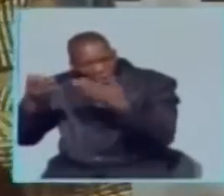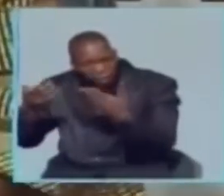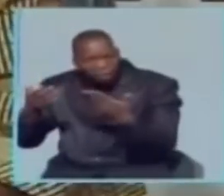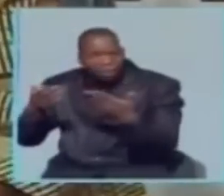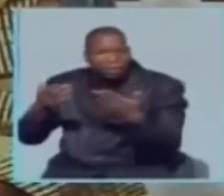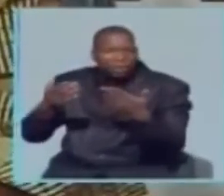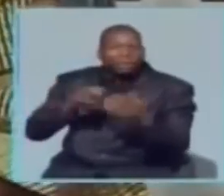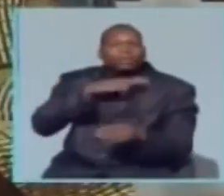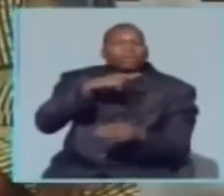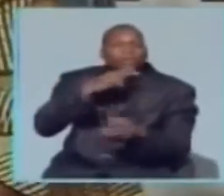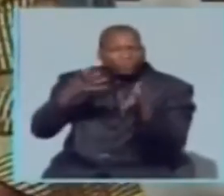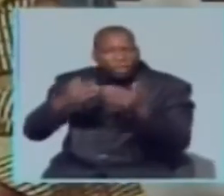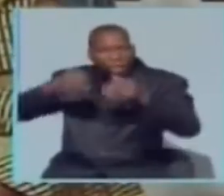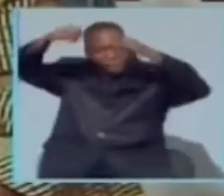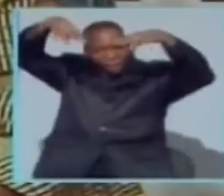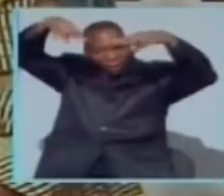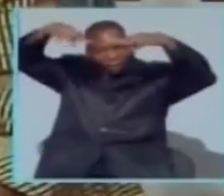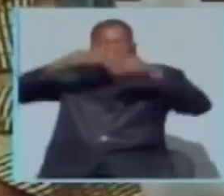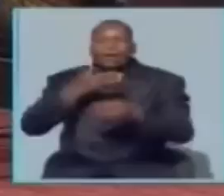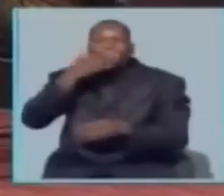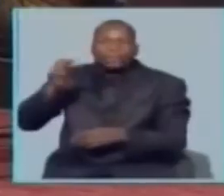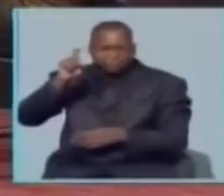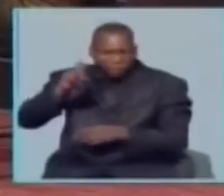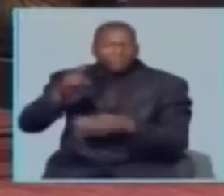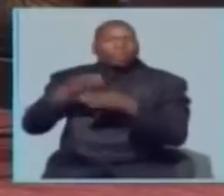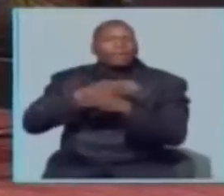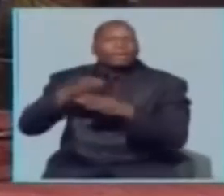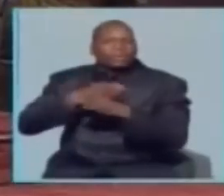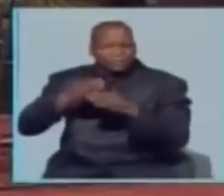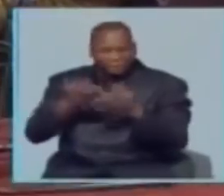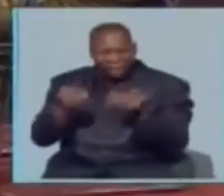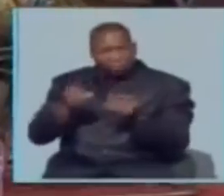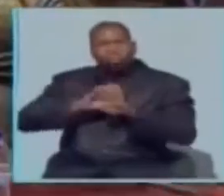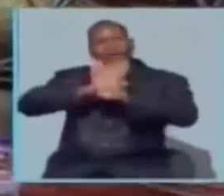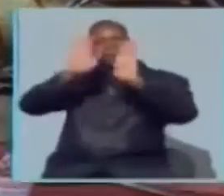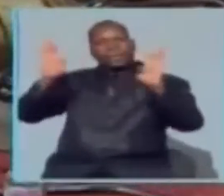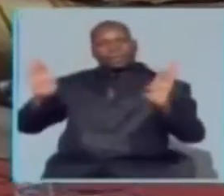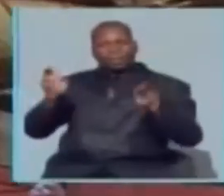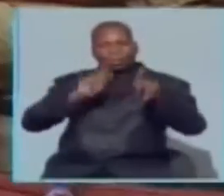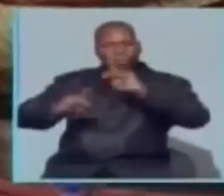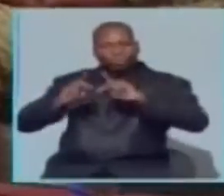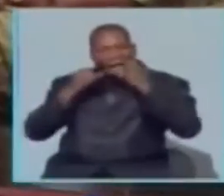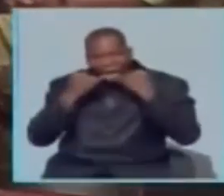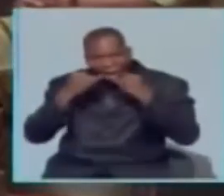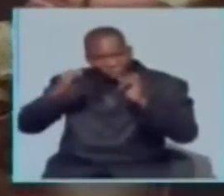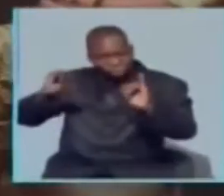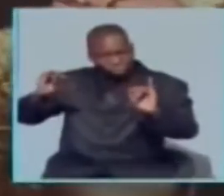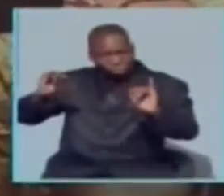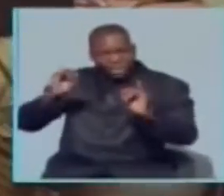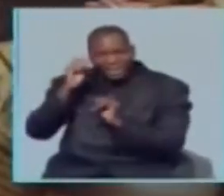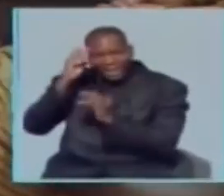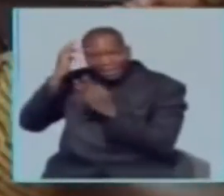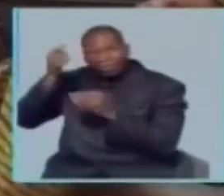at the right price and they can do their business. Right. So can you clearly tell the citizens what to expect in order for